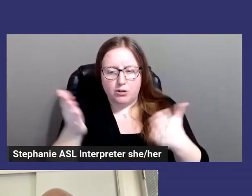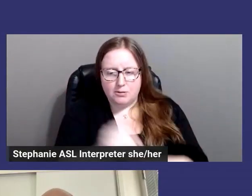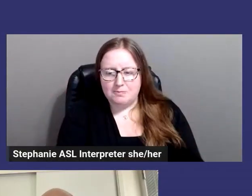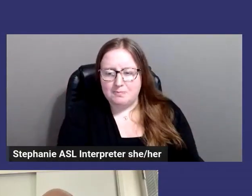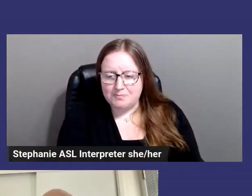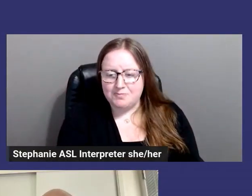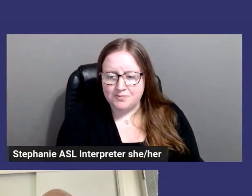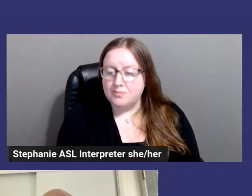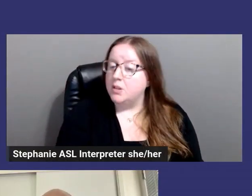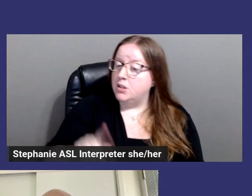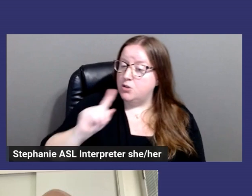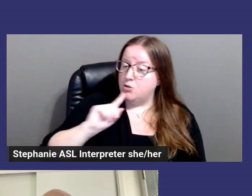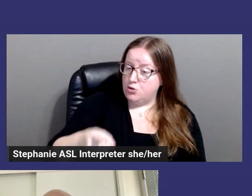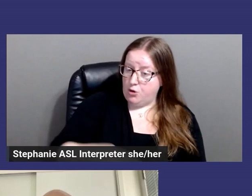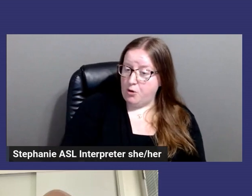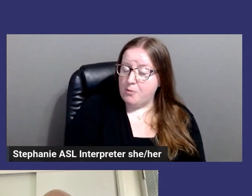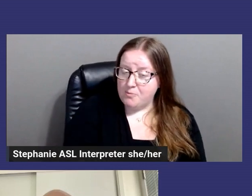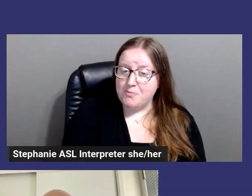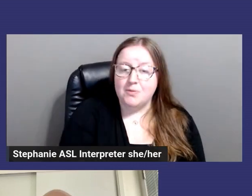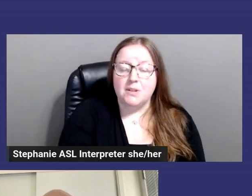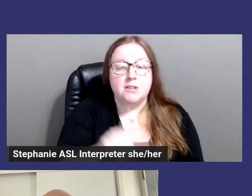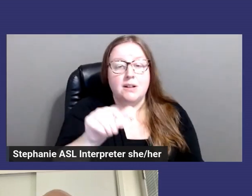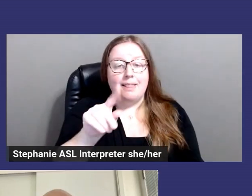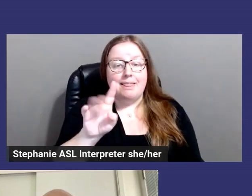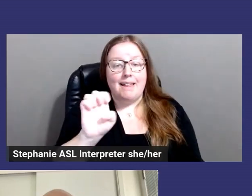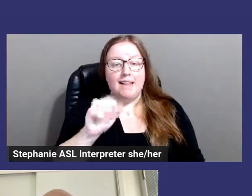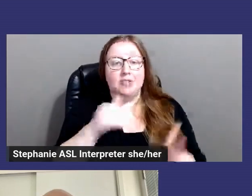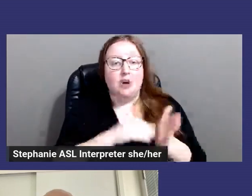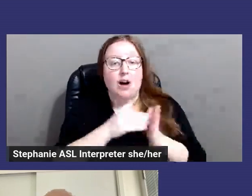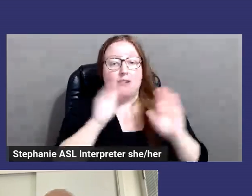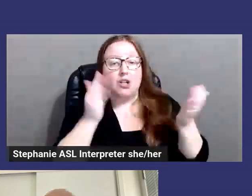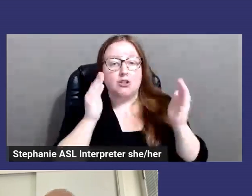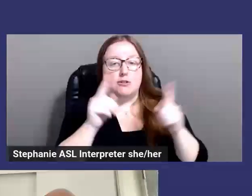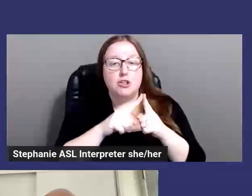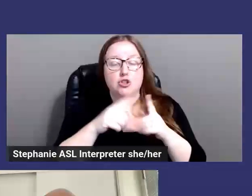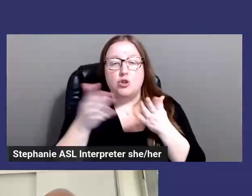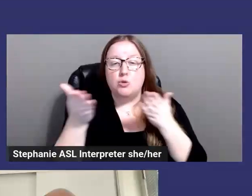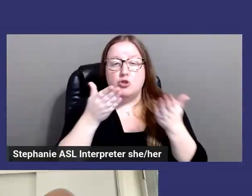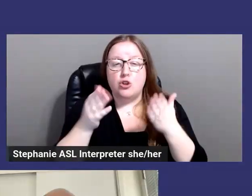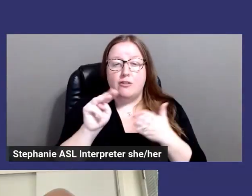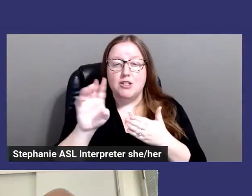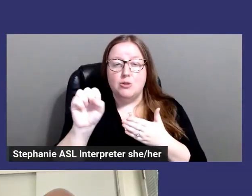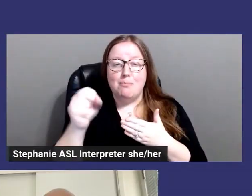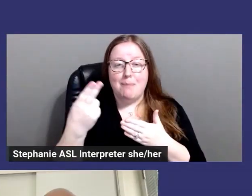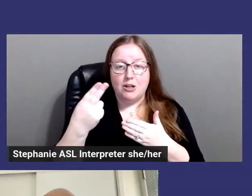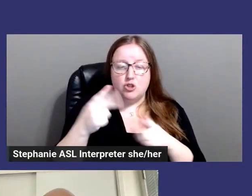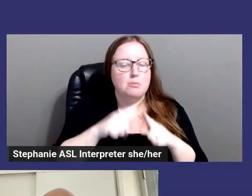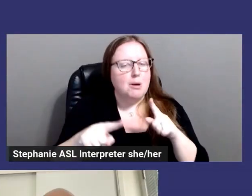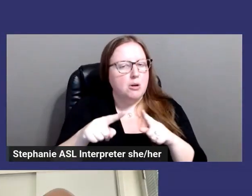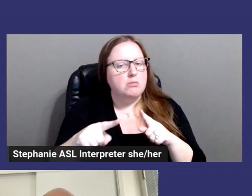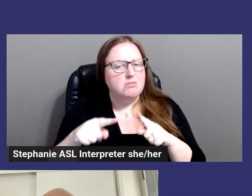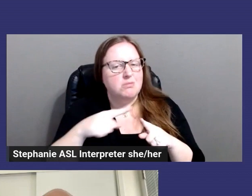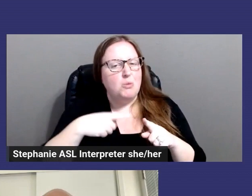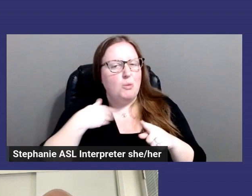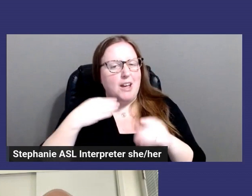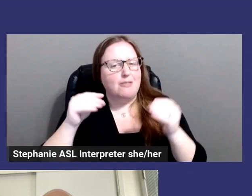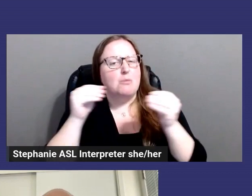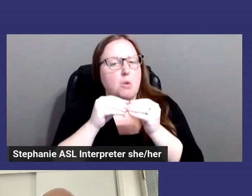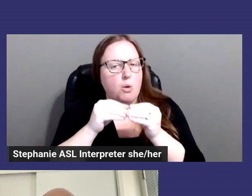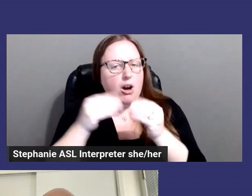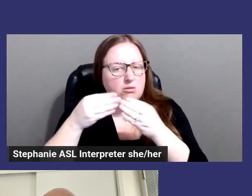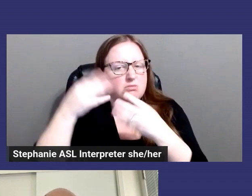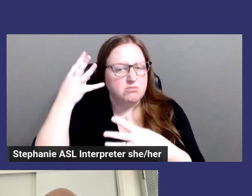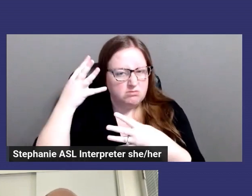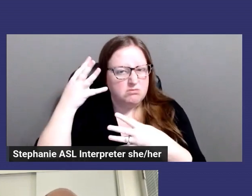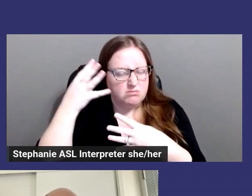Sure. Yeah. So Lattice often gets compared to service meshes, but we are more than a service mesh in that. In a lot of different ways, right? First